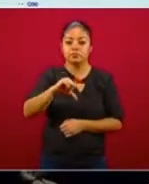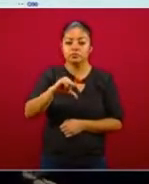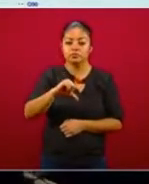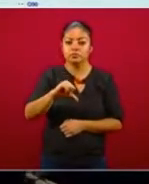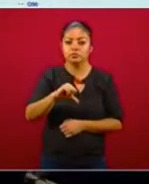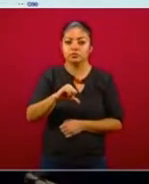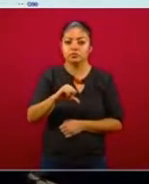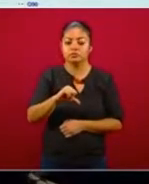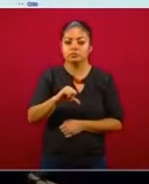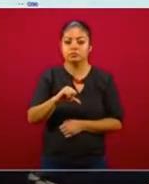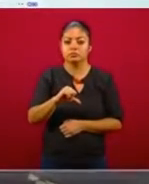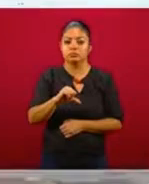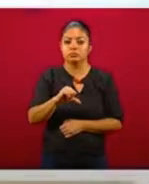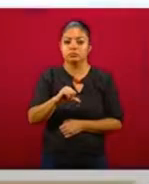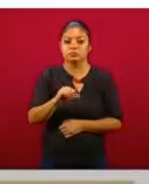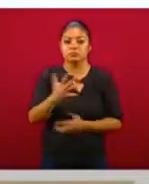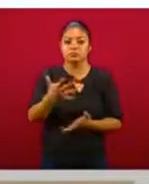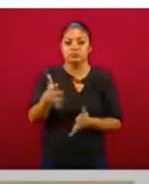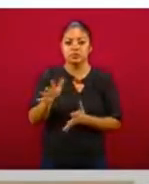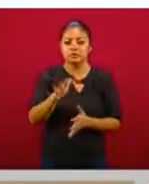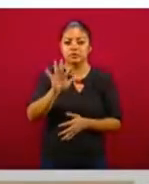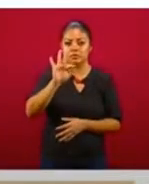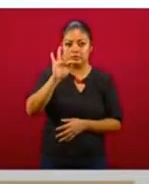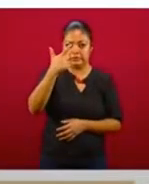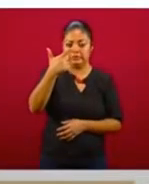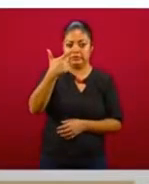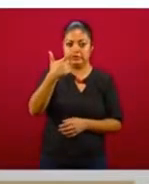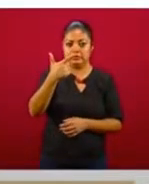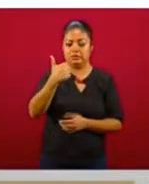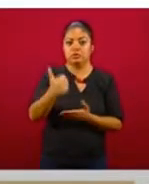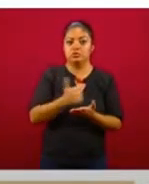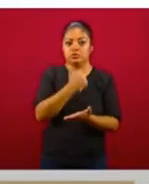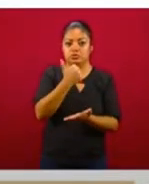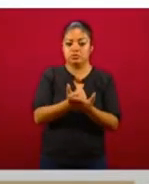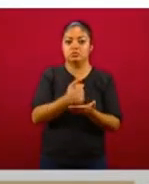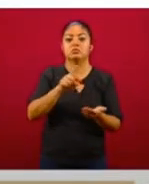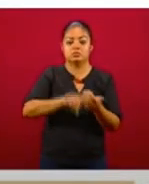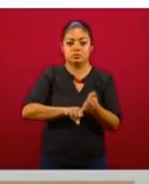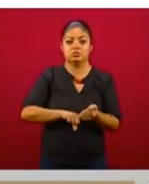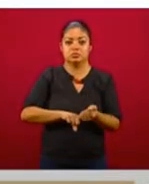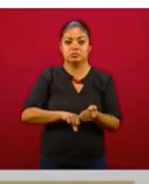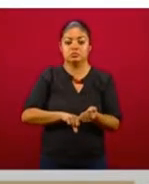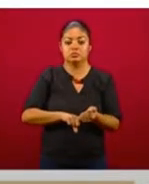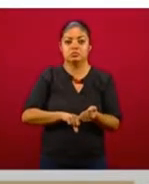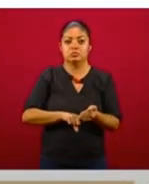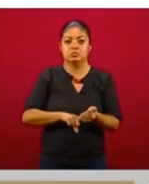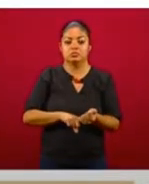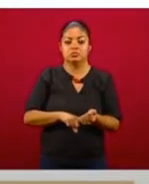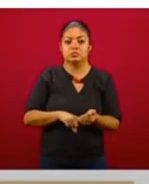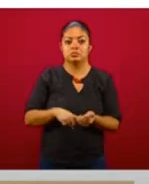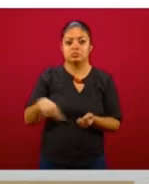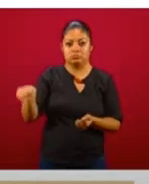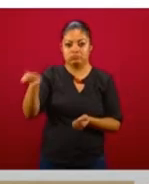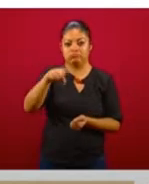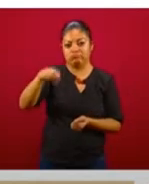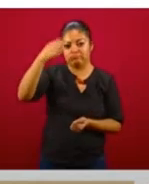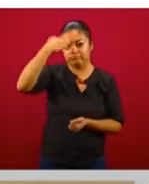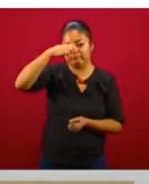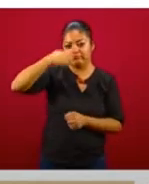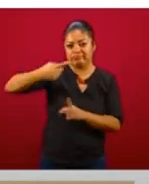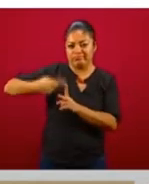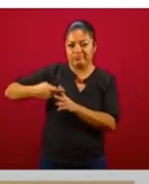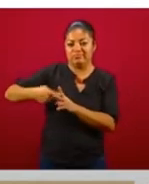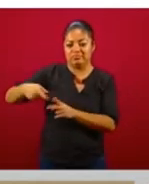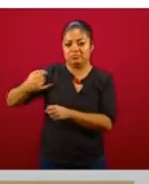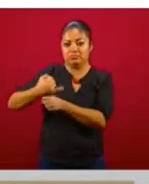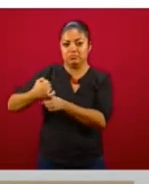curve. 47 ciudades. When we take a look Y at the nuestros suspect colegas, cases, we los see that with expertos respect to the matemáticos, previous